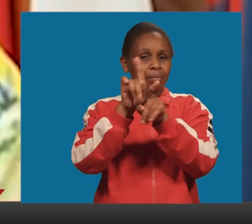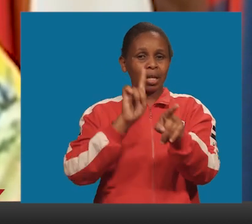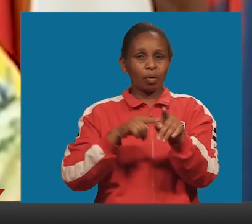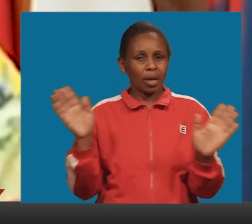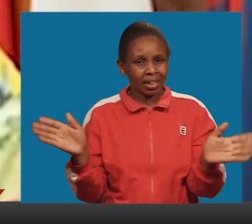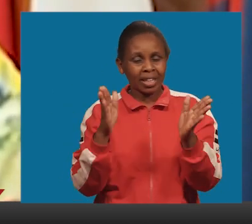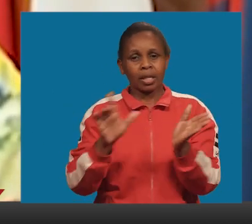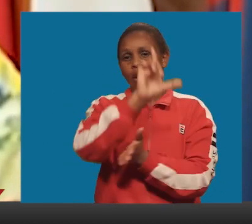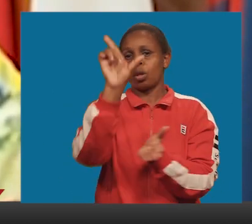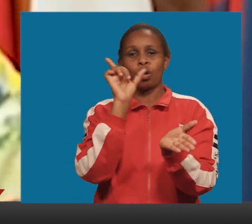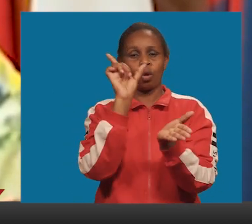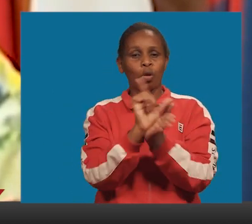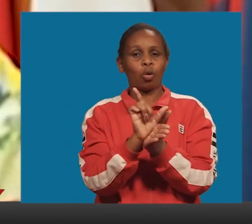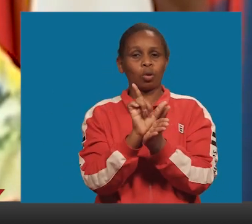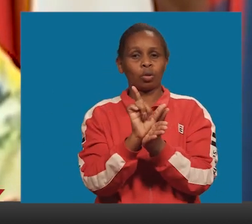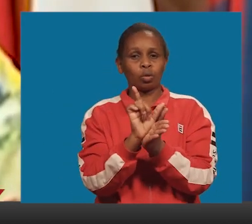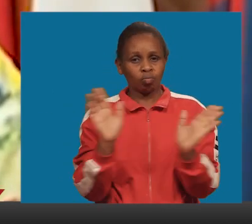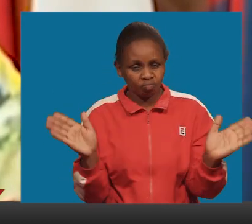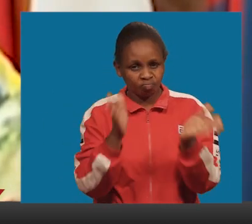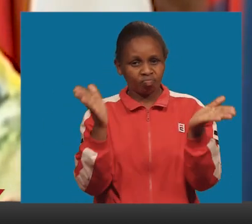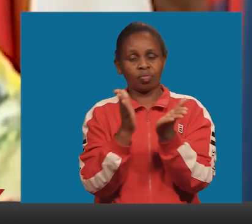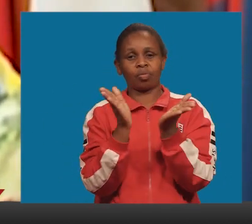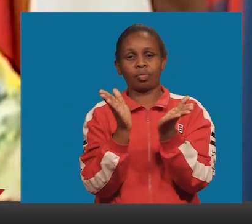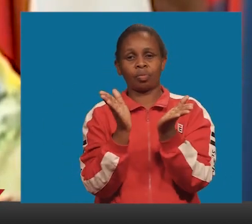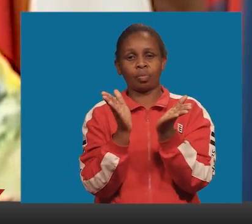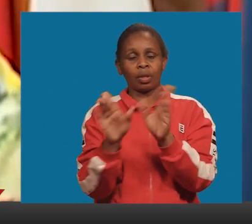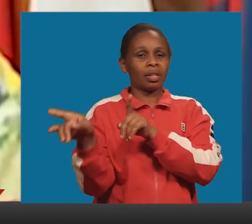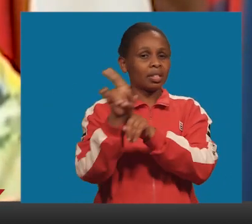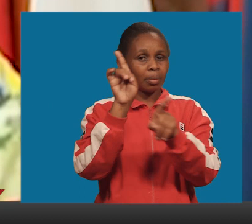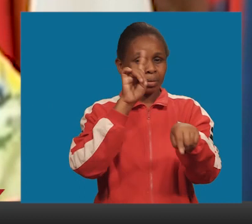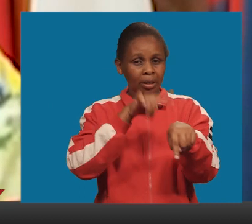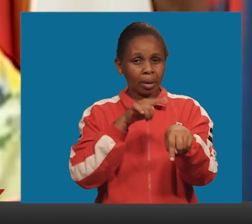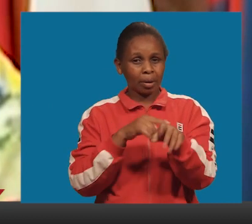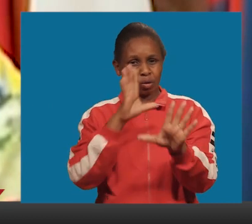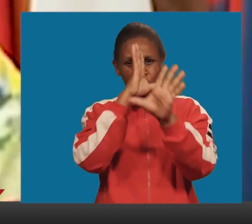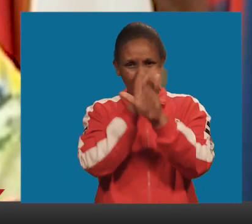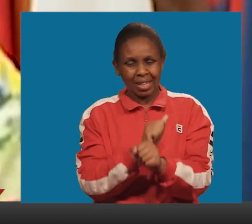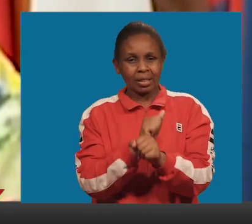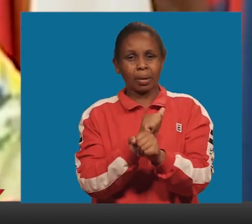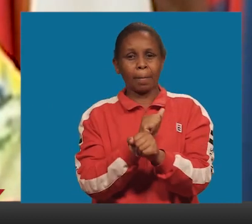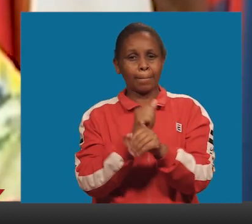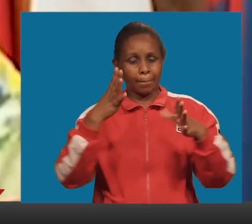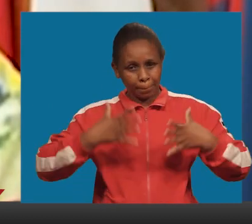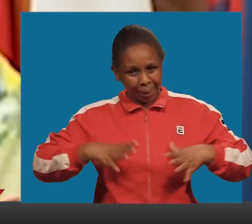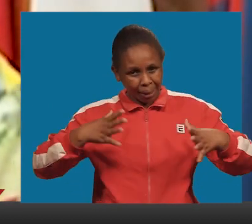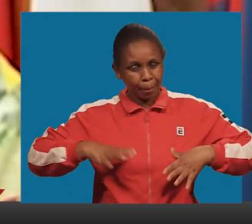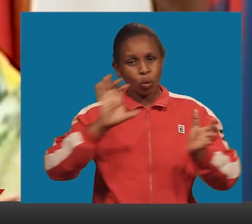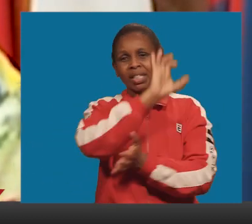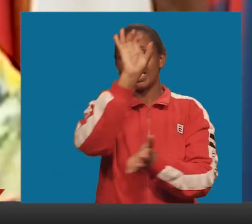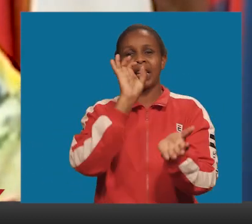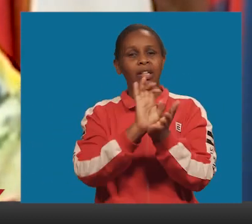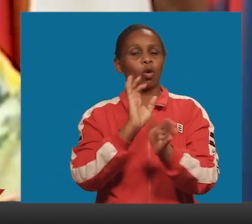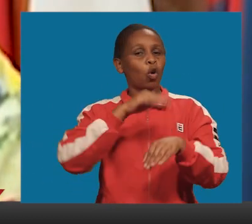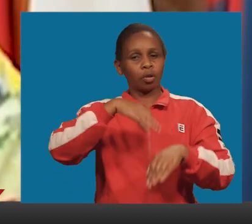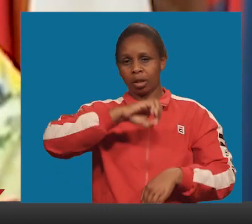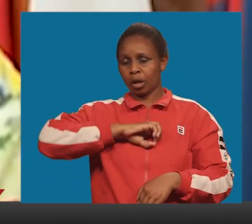local administrative units to support inter-community integration. Cultivation of unity and trust must be people-centered for